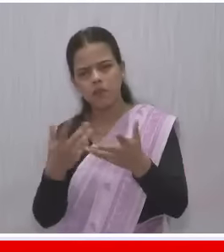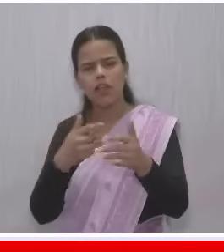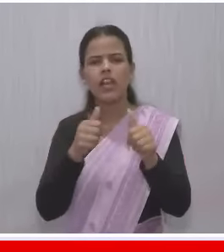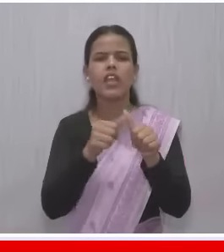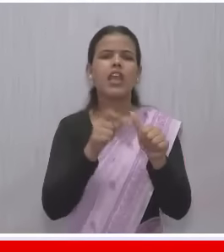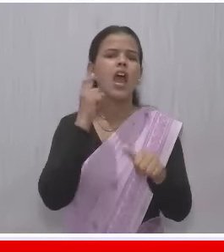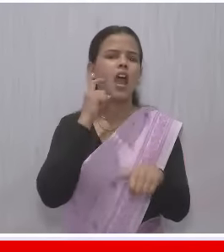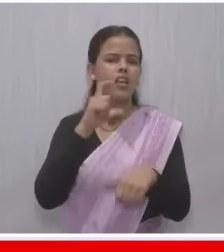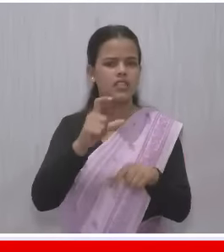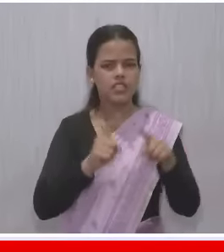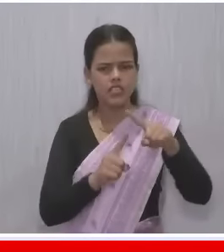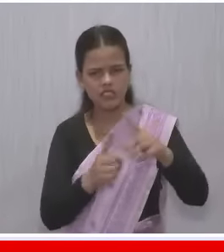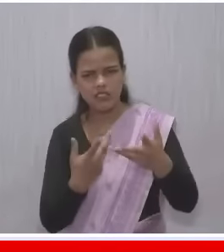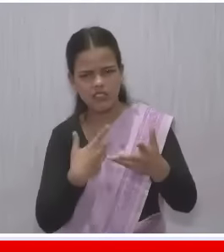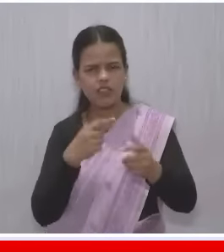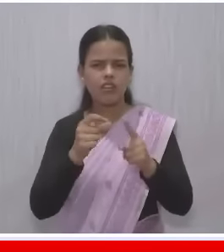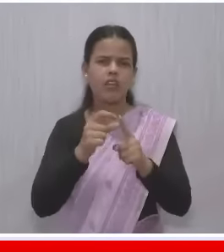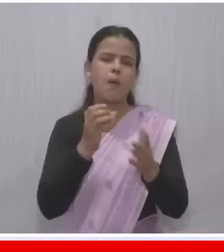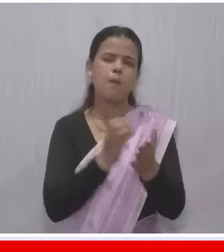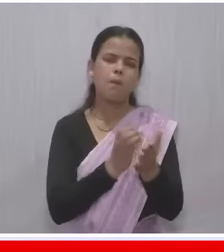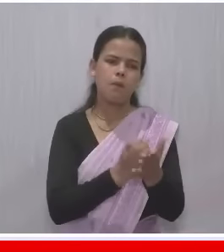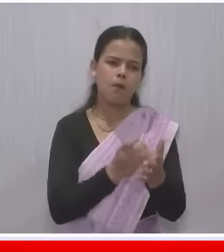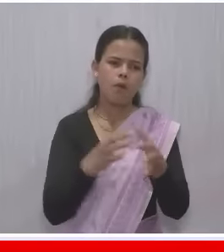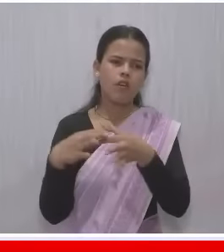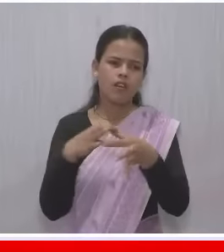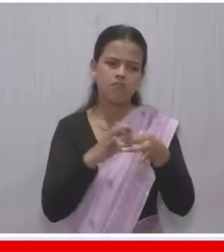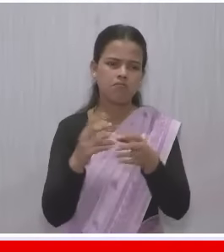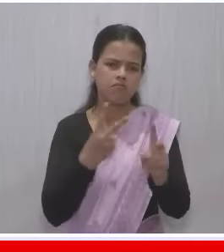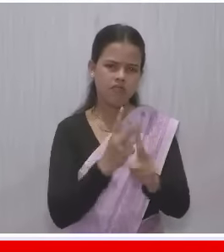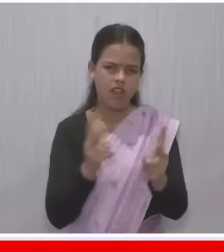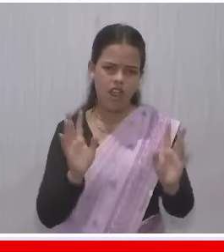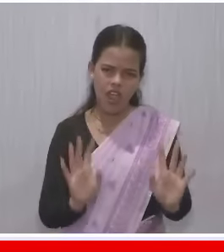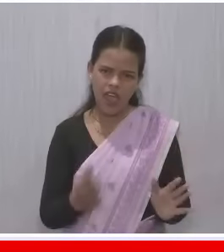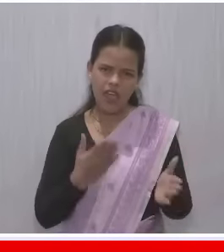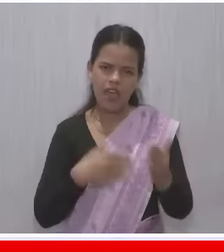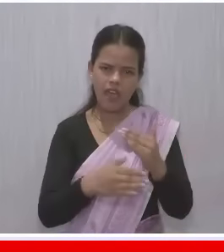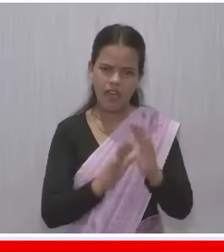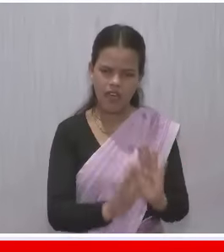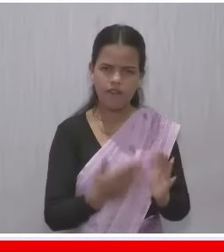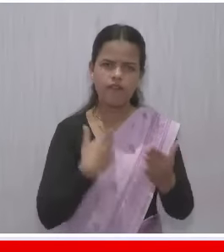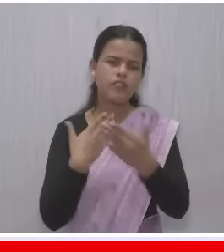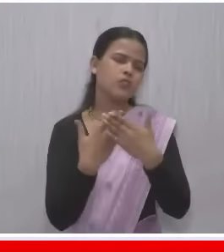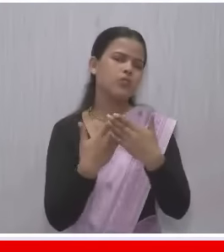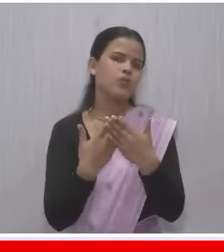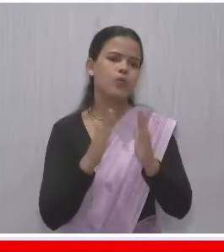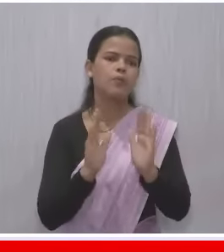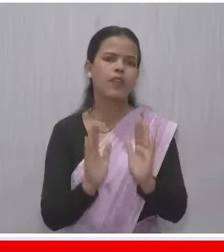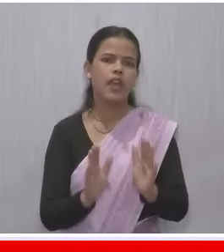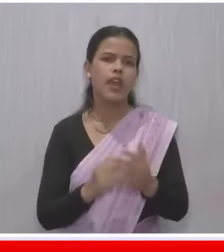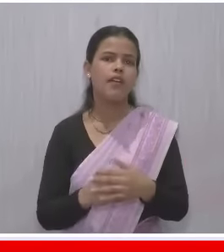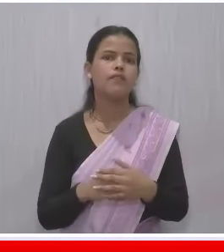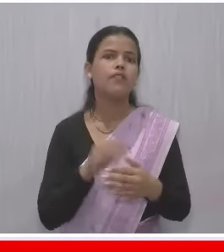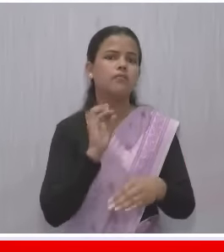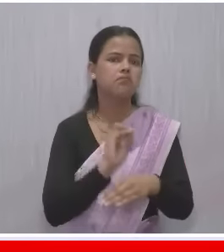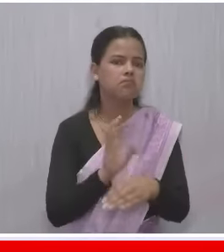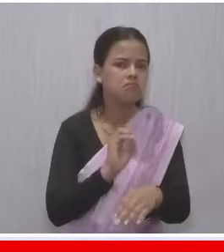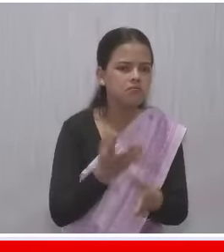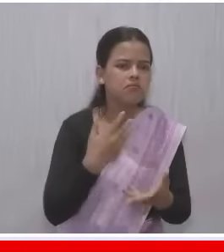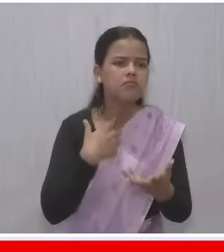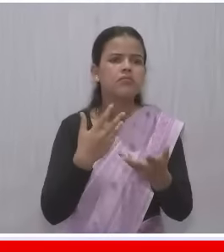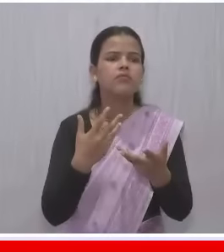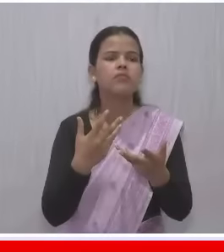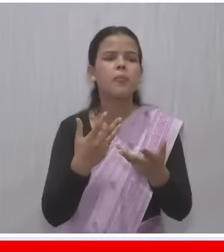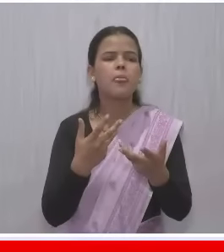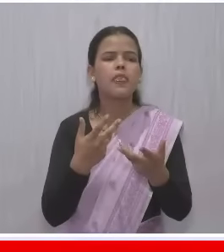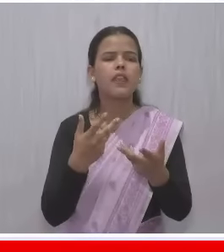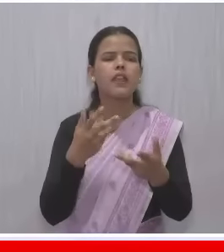AICT has mentorship program. In school also we have mentorship program. Vidyanjali, you might have heard about